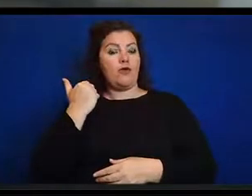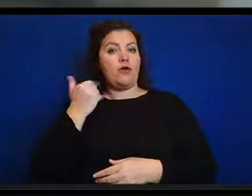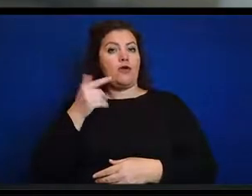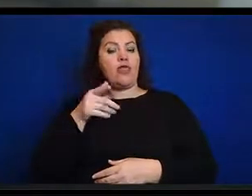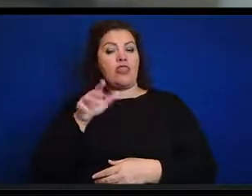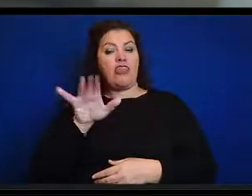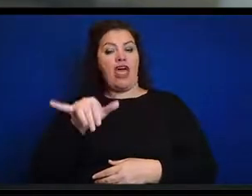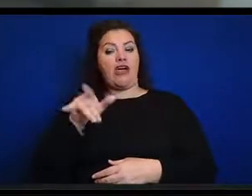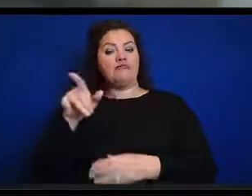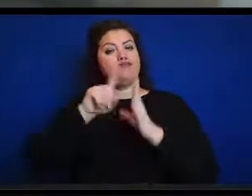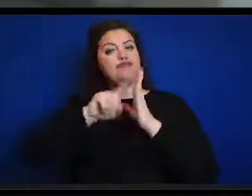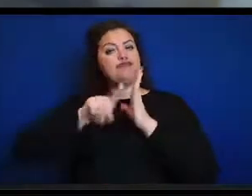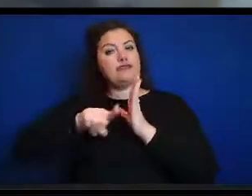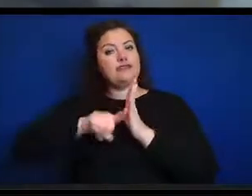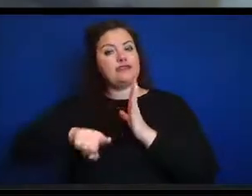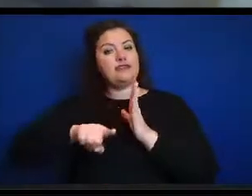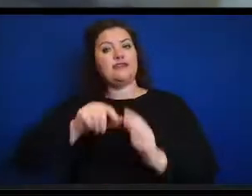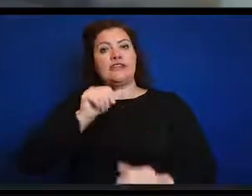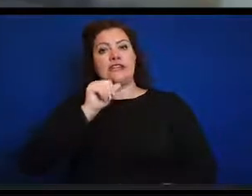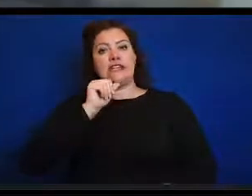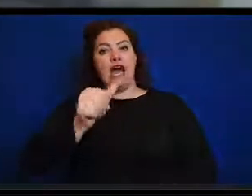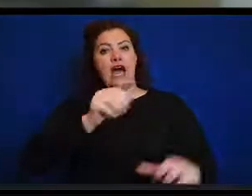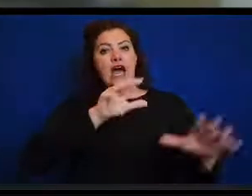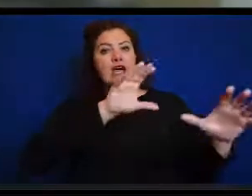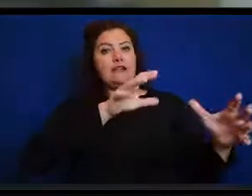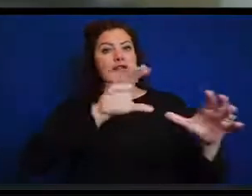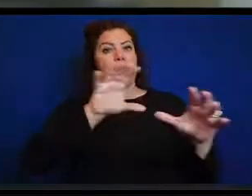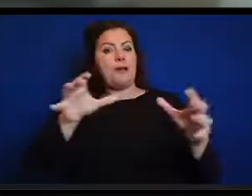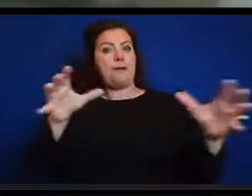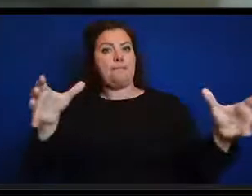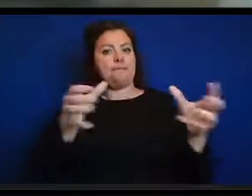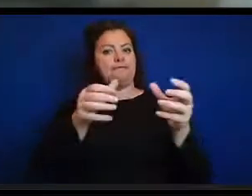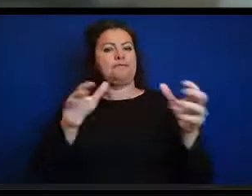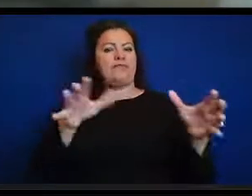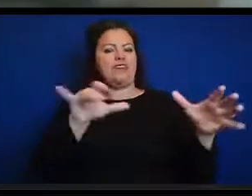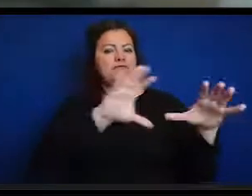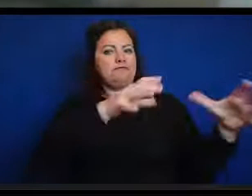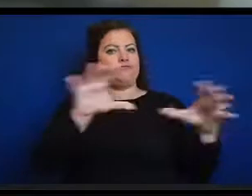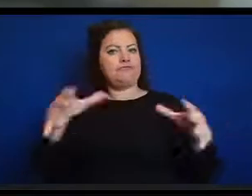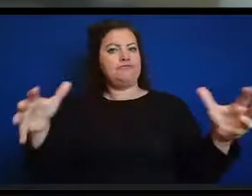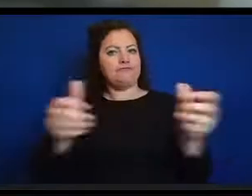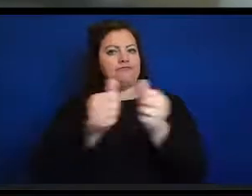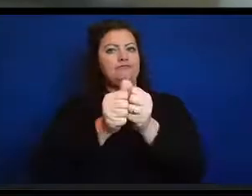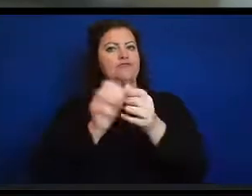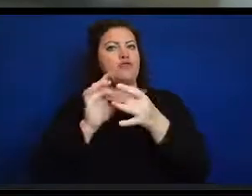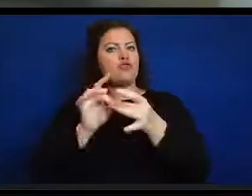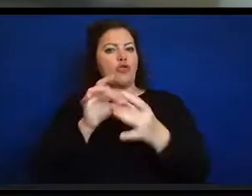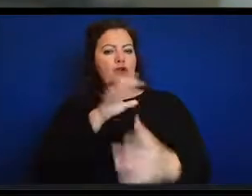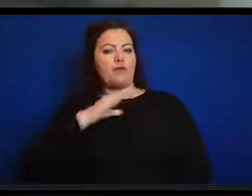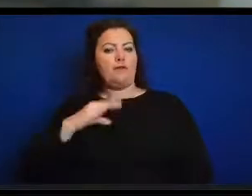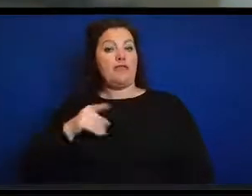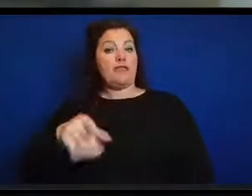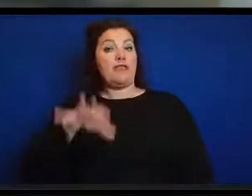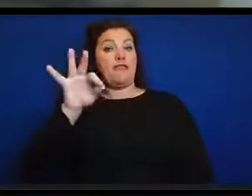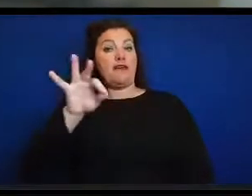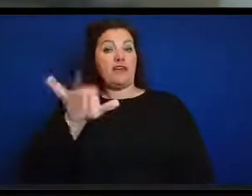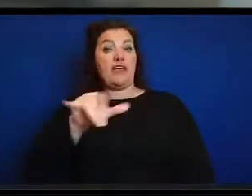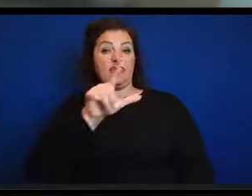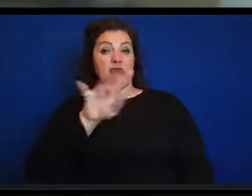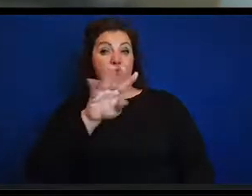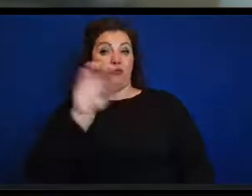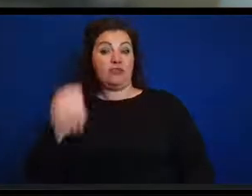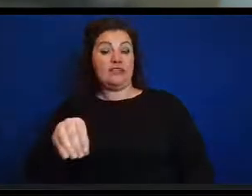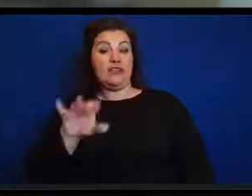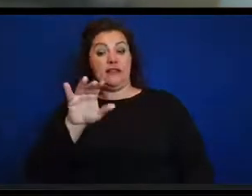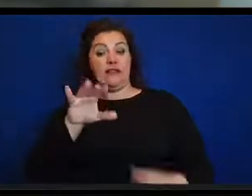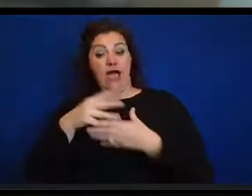from the Nonpartisan Joint Committee found out that 24% of the $24 billion invested